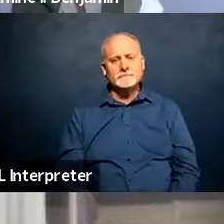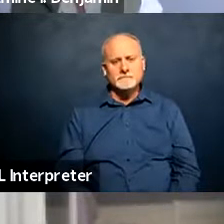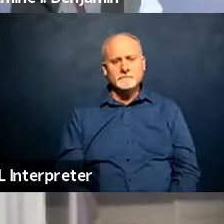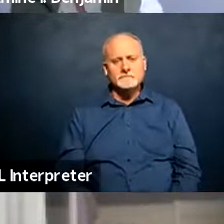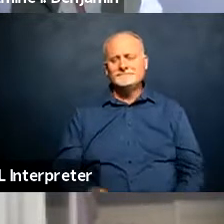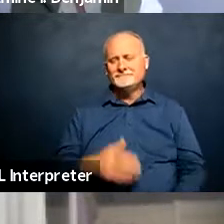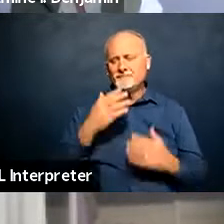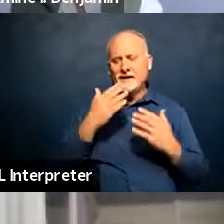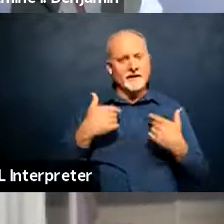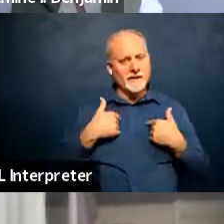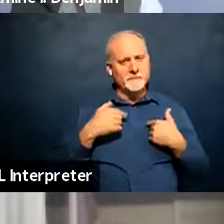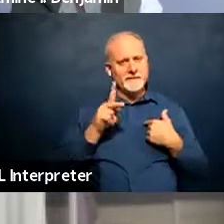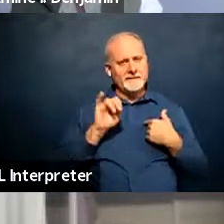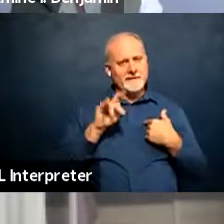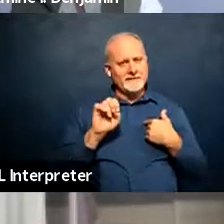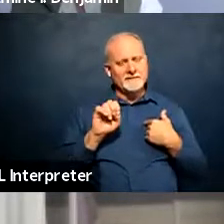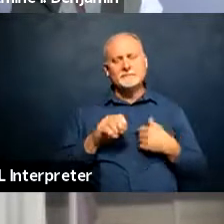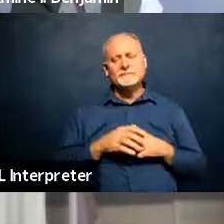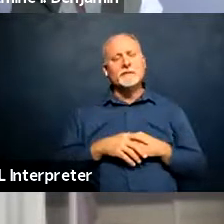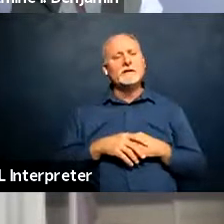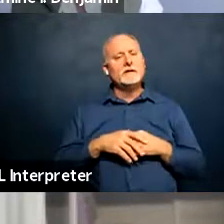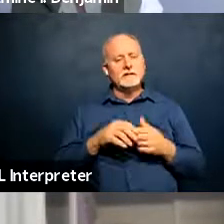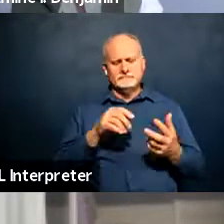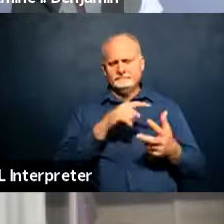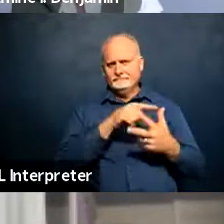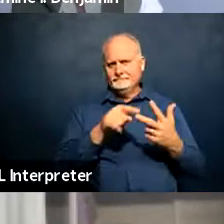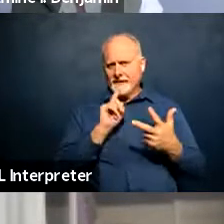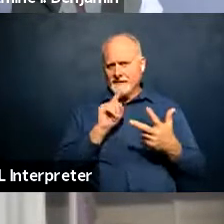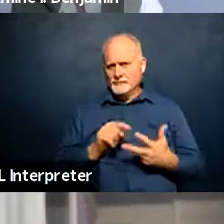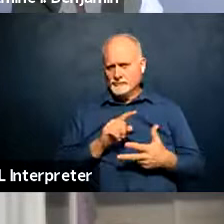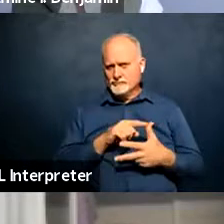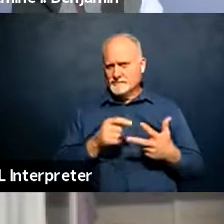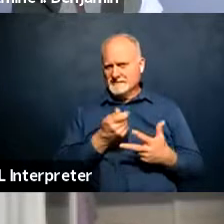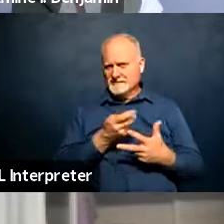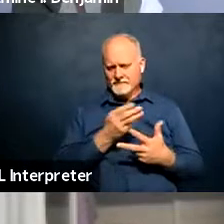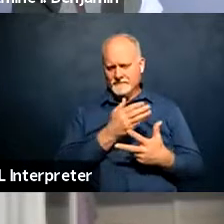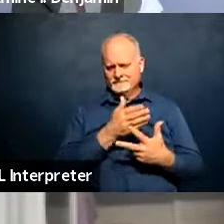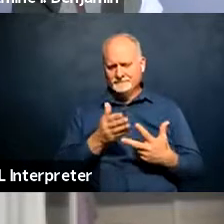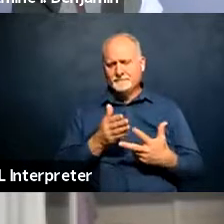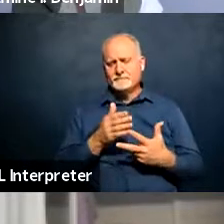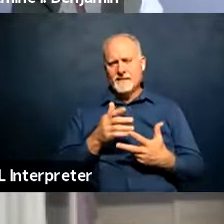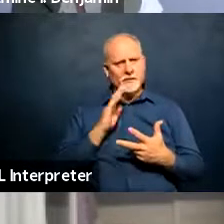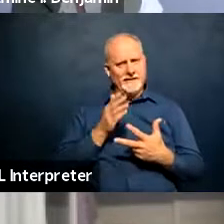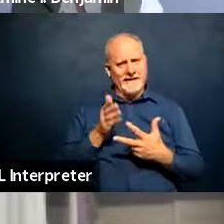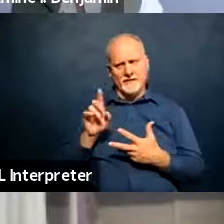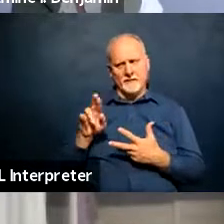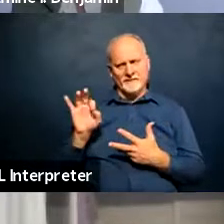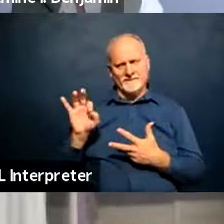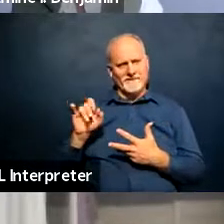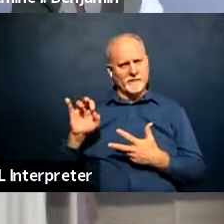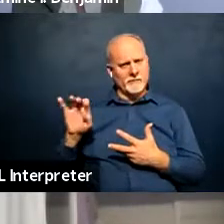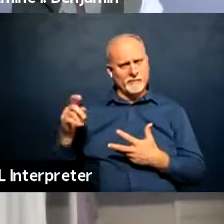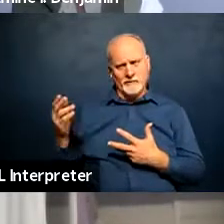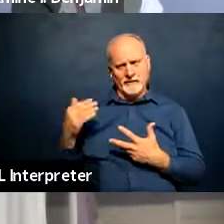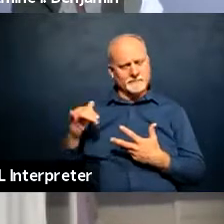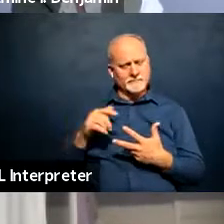Thanks, Rosie. This is Katie. There's a multi-pronged question there. Let me tackle part of it, and then I'll ask Dr. Faircloth to chime in. So in